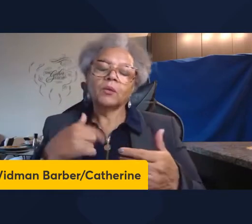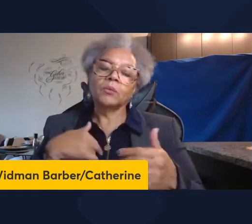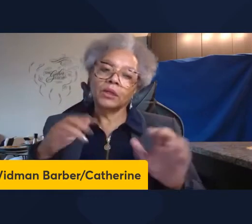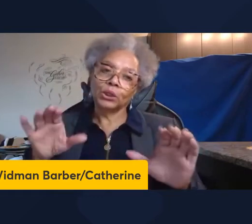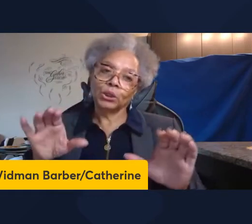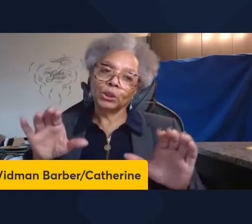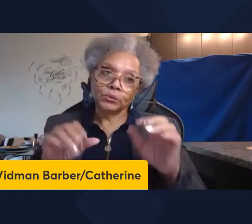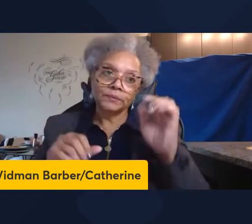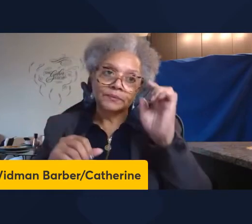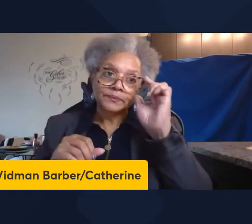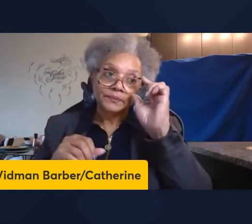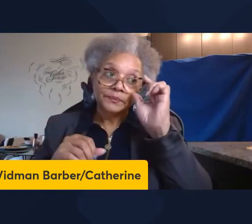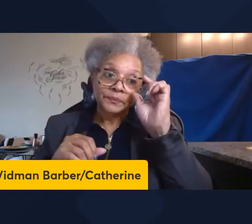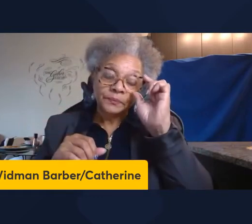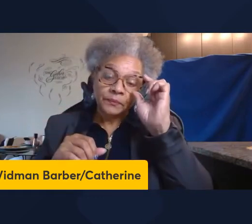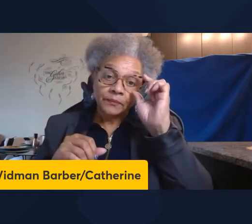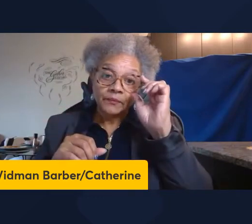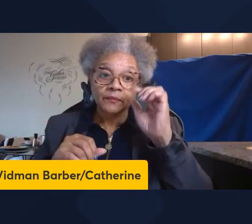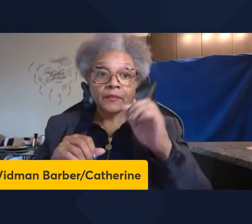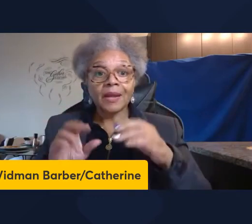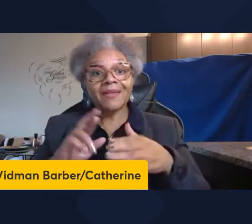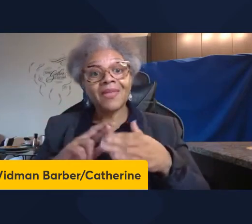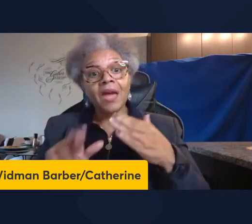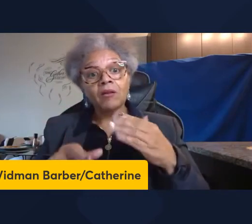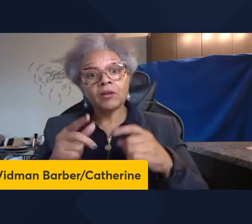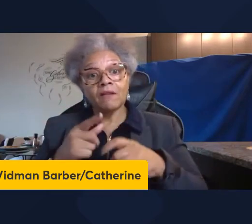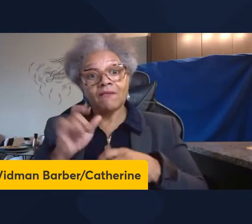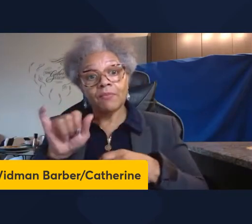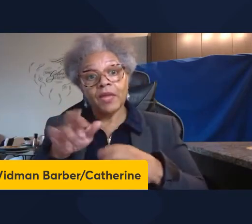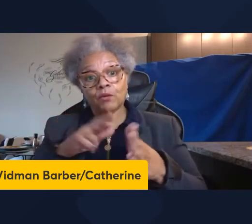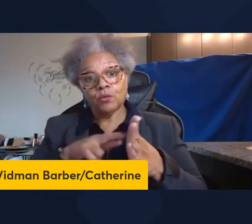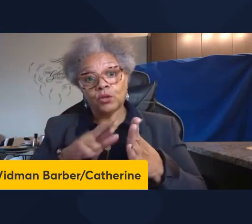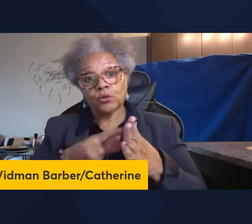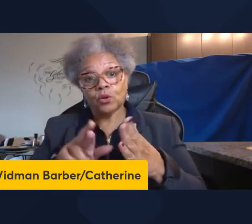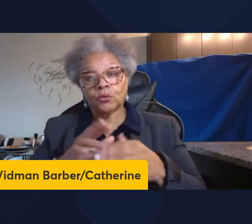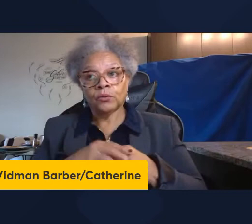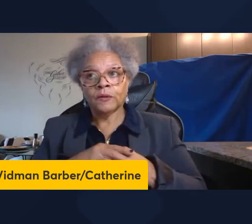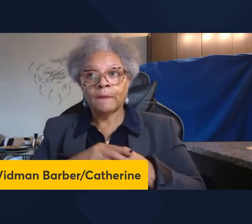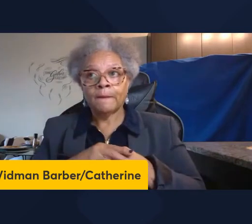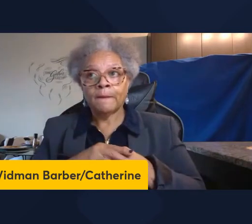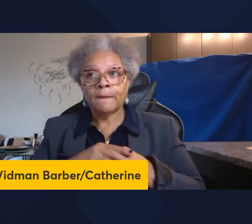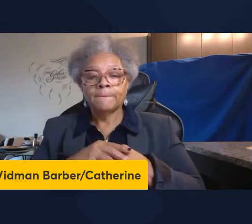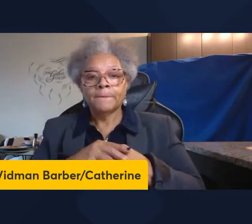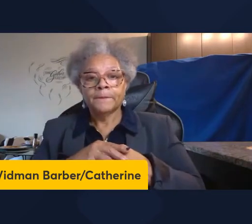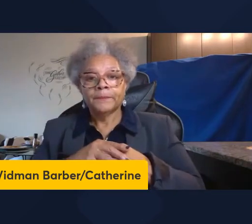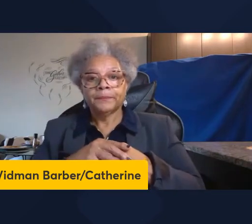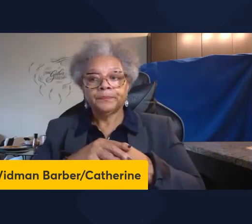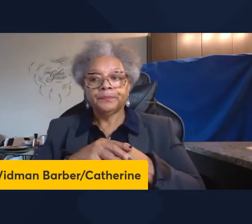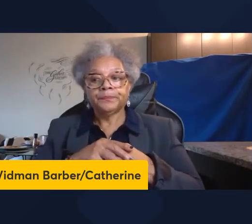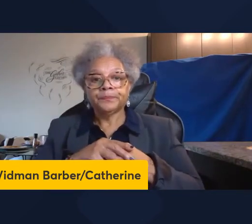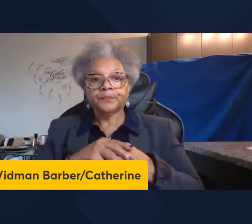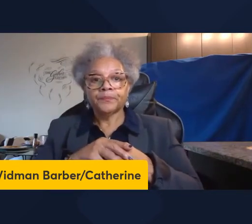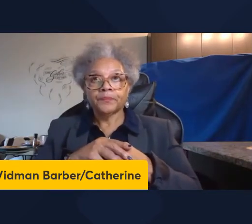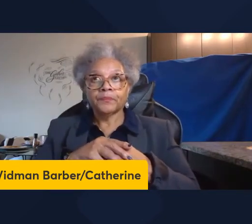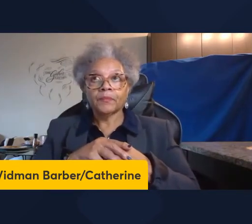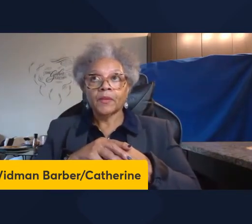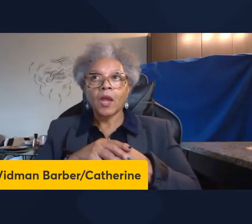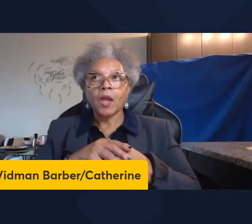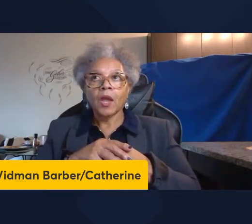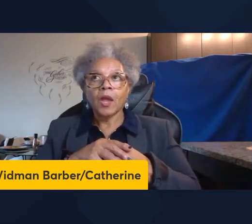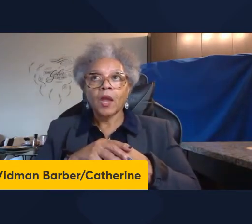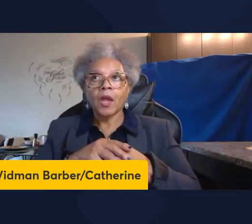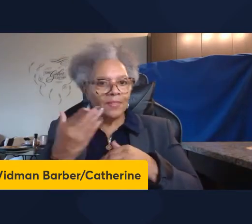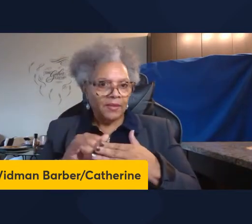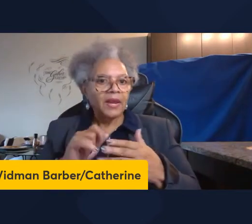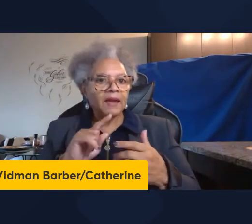conduct and the outcomes from that research. And so one of the things that I've been really driven lately to focus on is